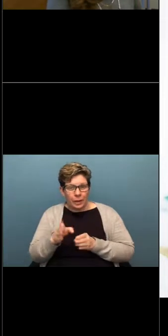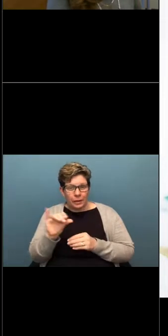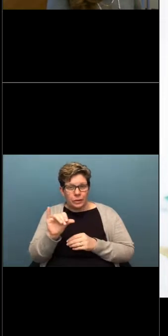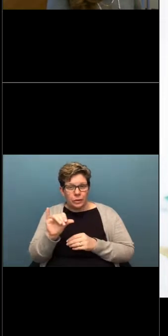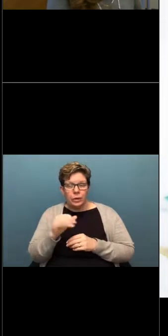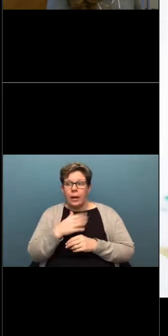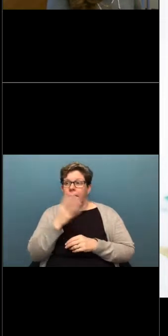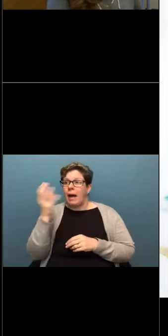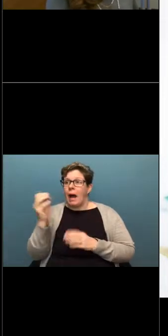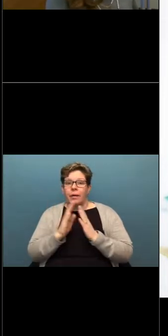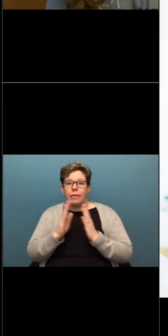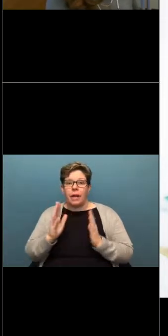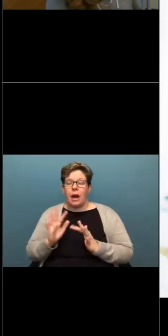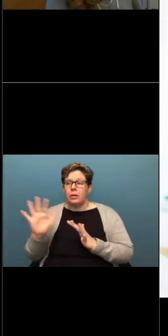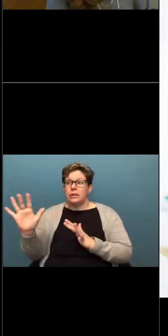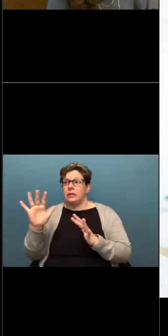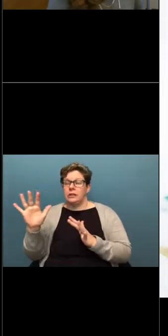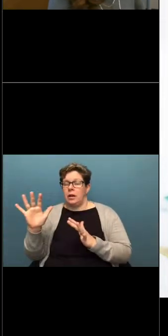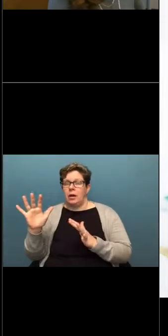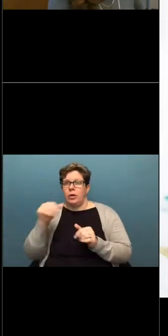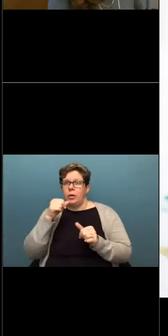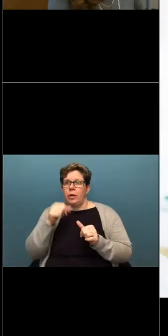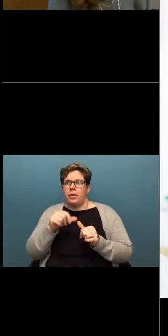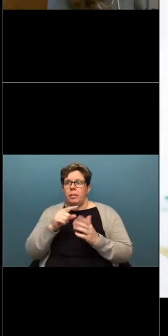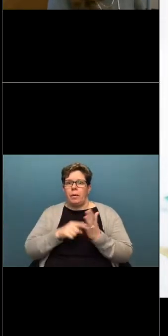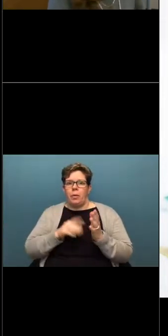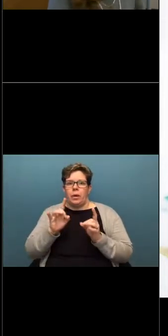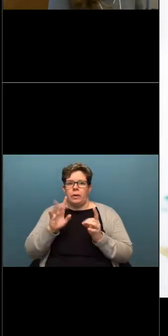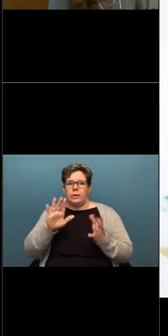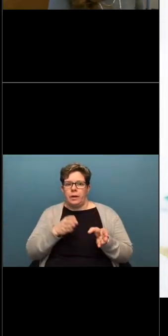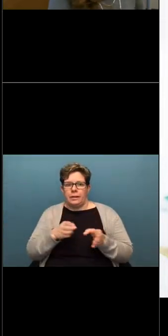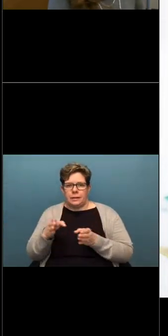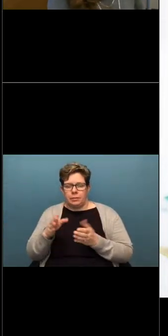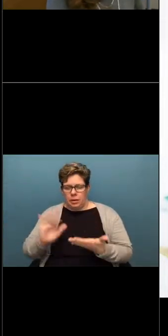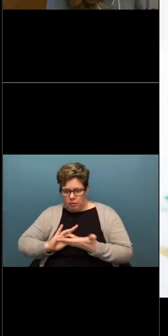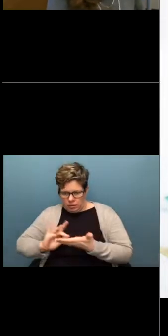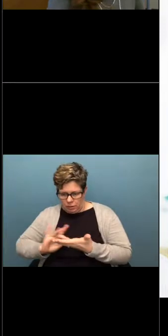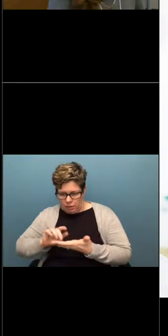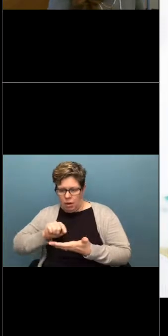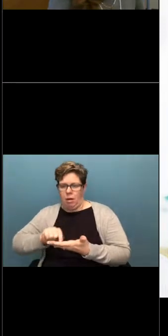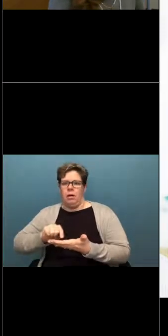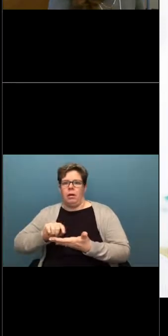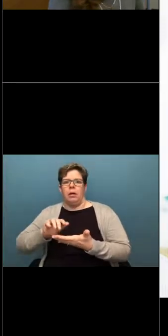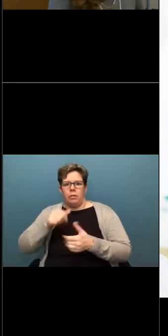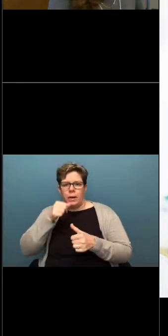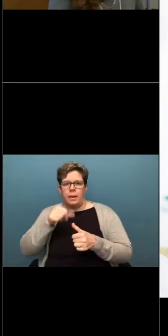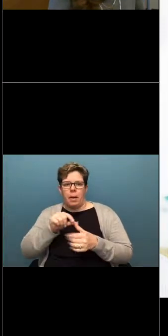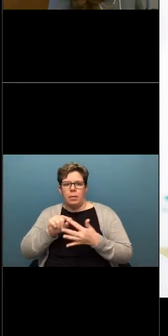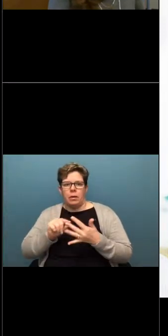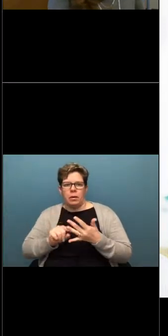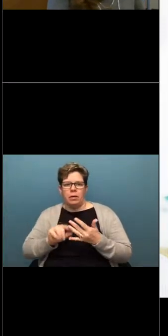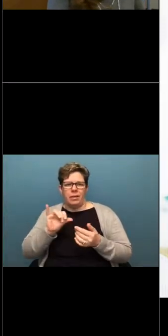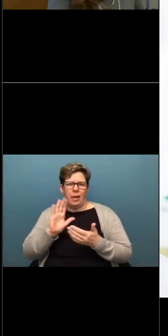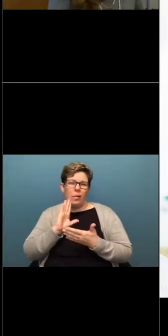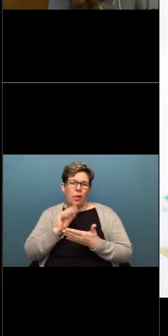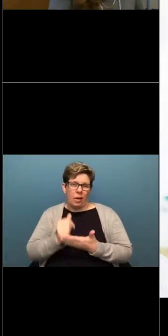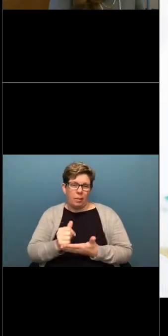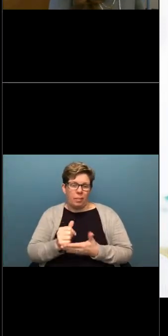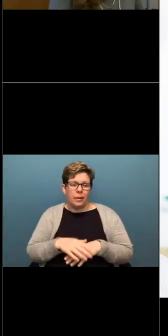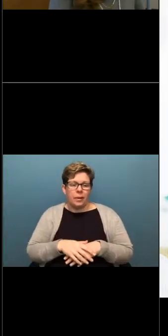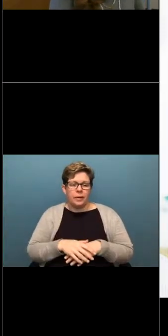from home or that important place, you can recall it really quickly on your phone in your photos if that might work for you.